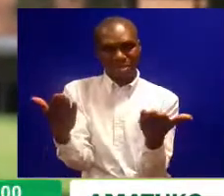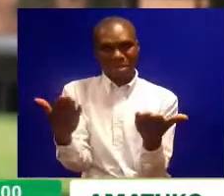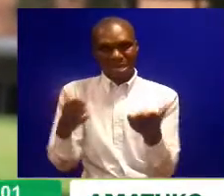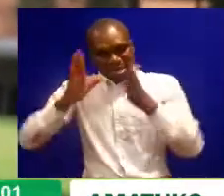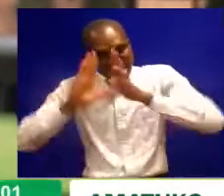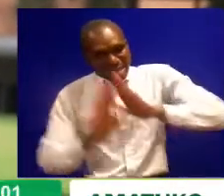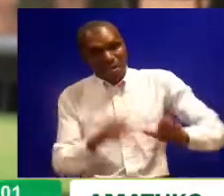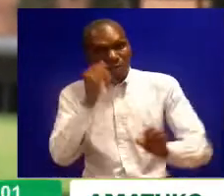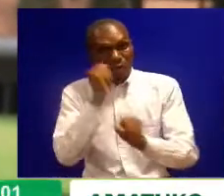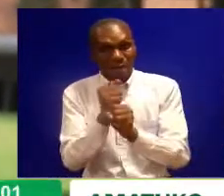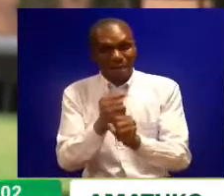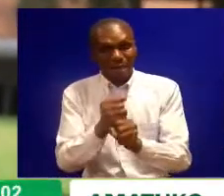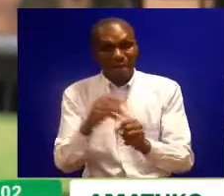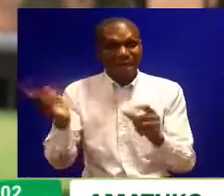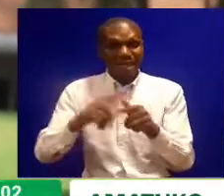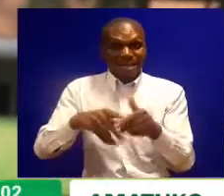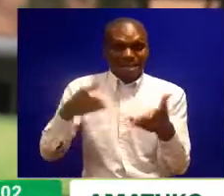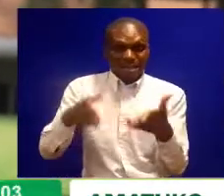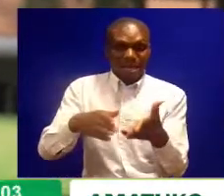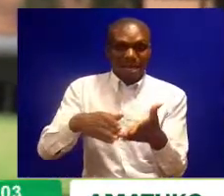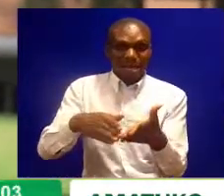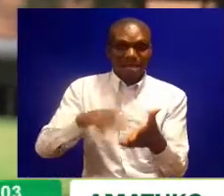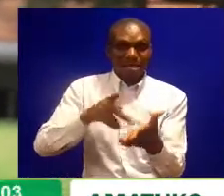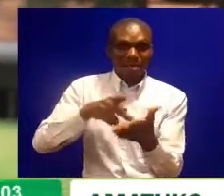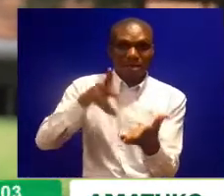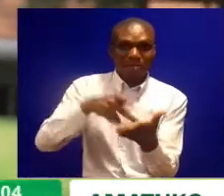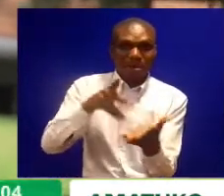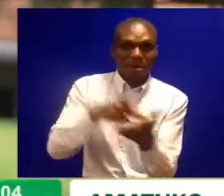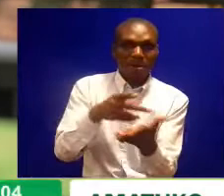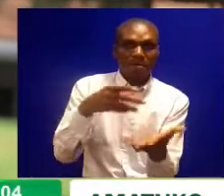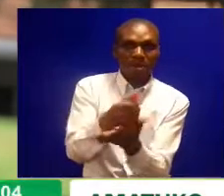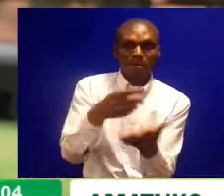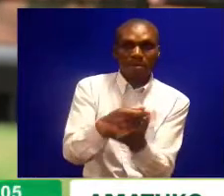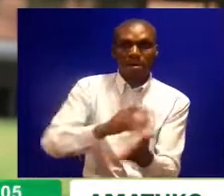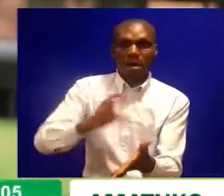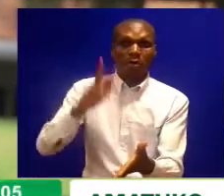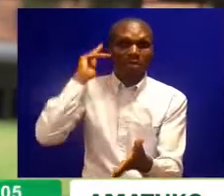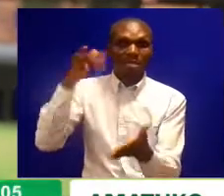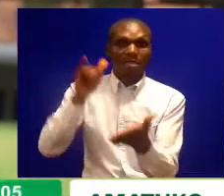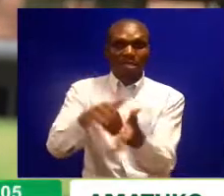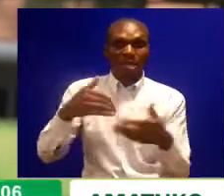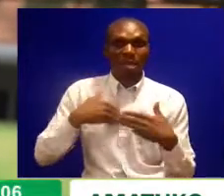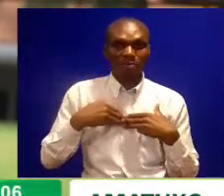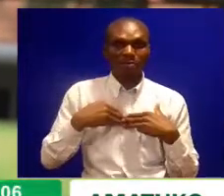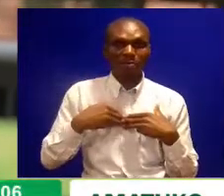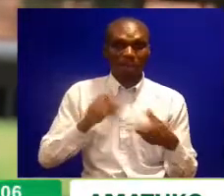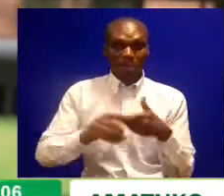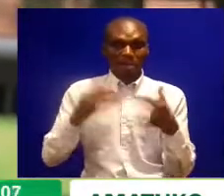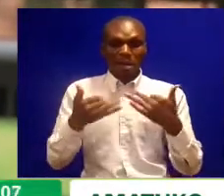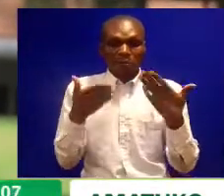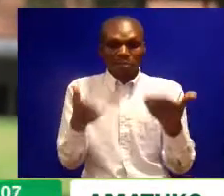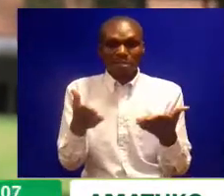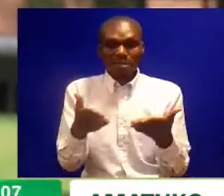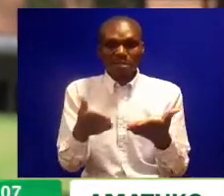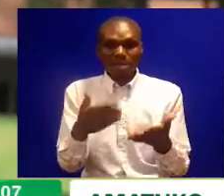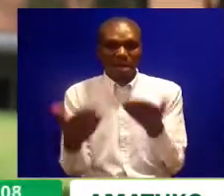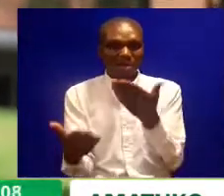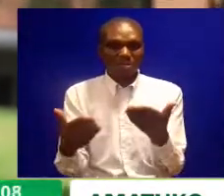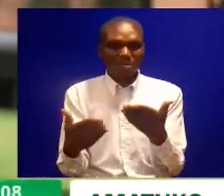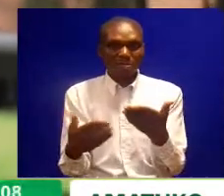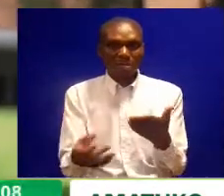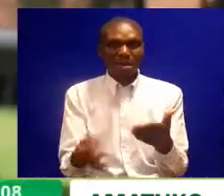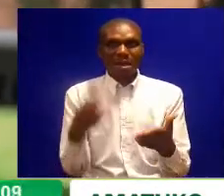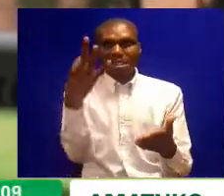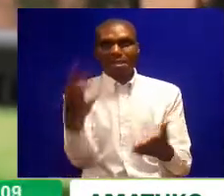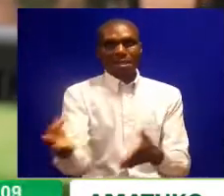wega siyavo waika wana leko wakanu engeli liye kiserikali ya county ya Kisi ya wate sobo tebo ikiraboni iga arama tuko seme tinye